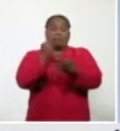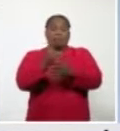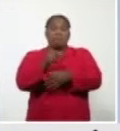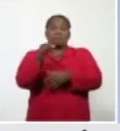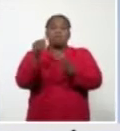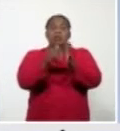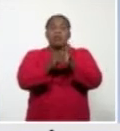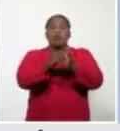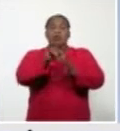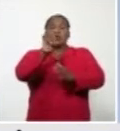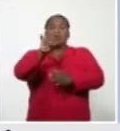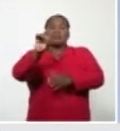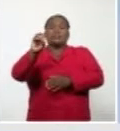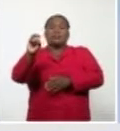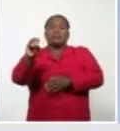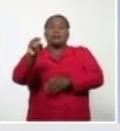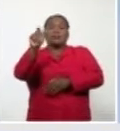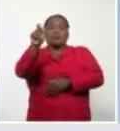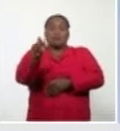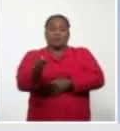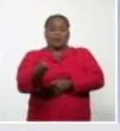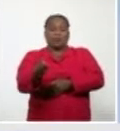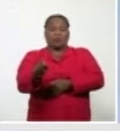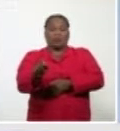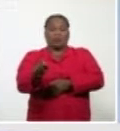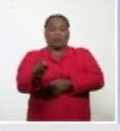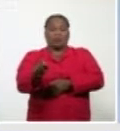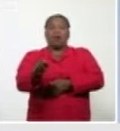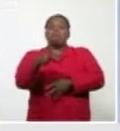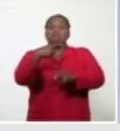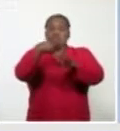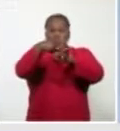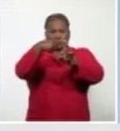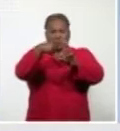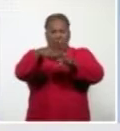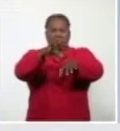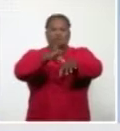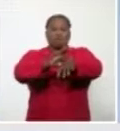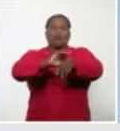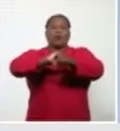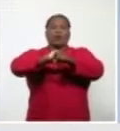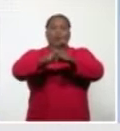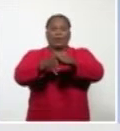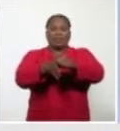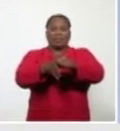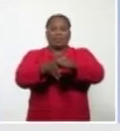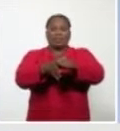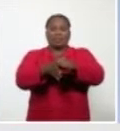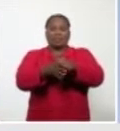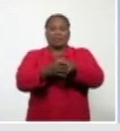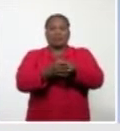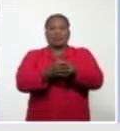87,288 samples studied, and as a result of this,